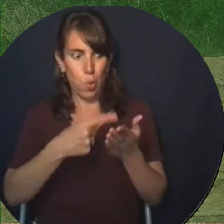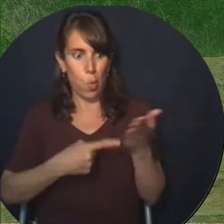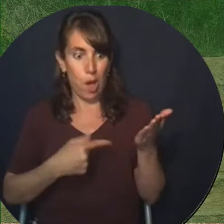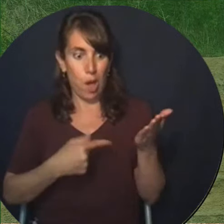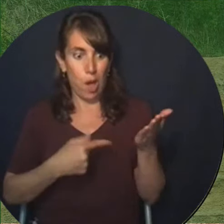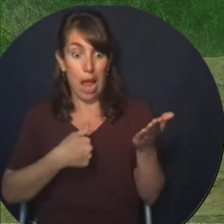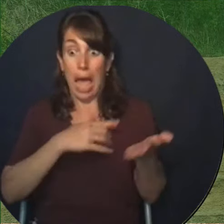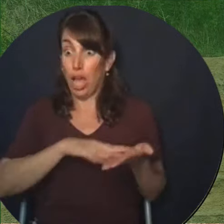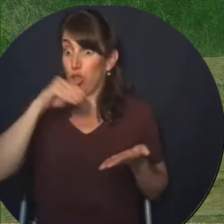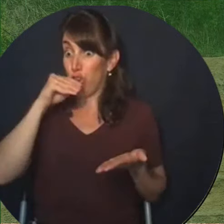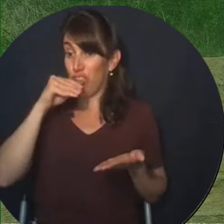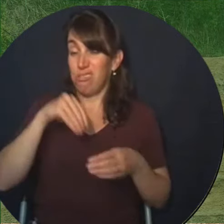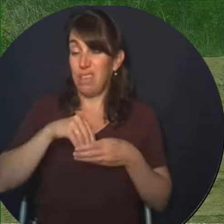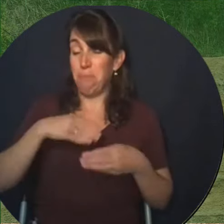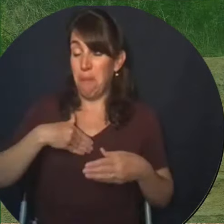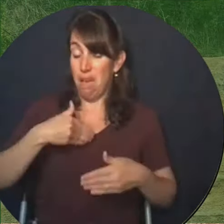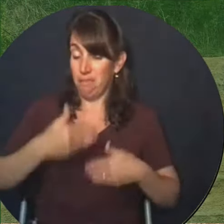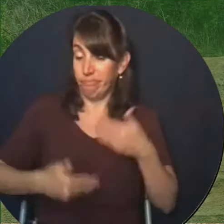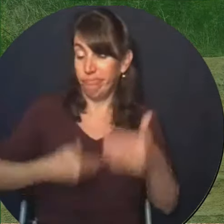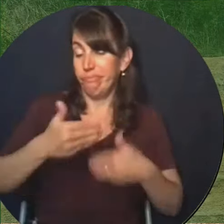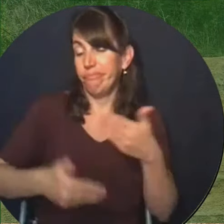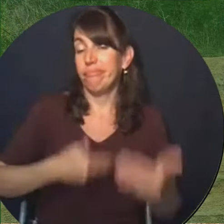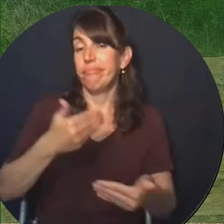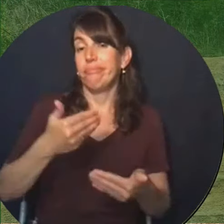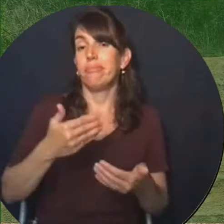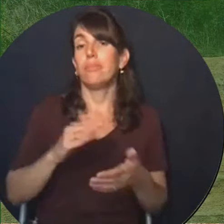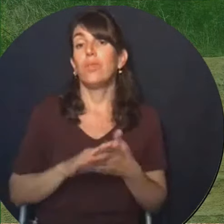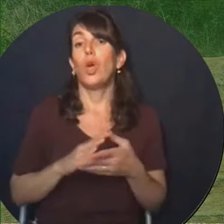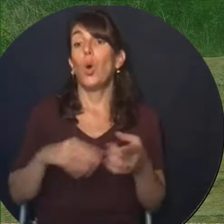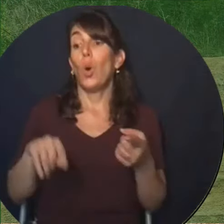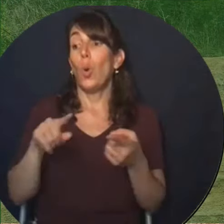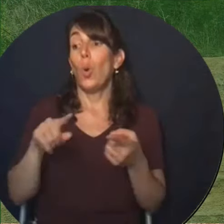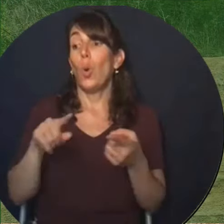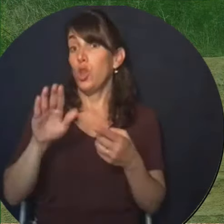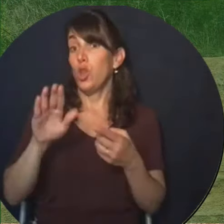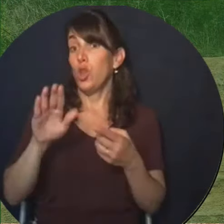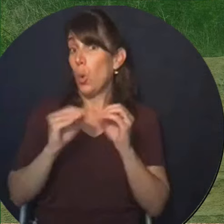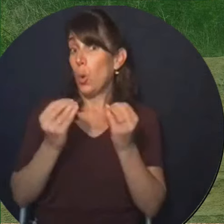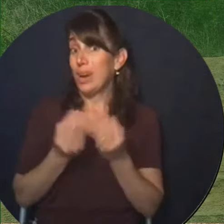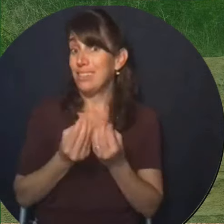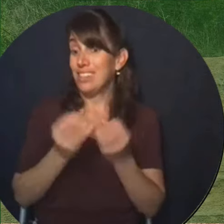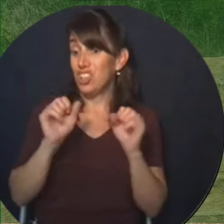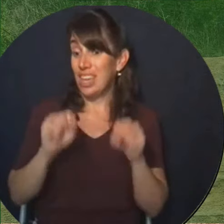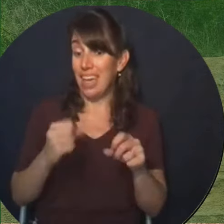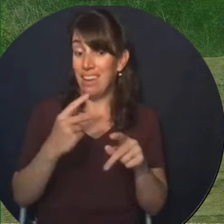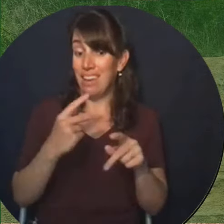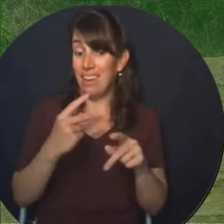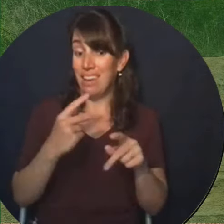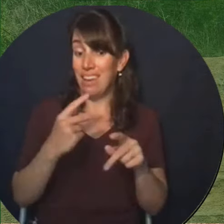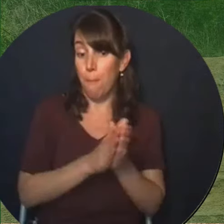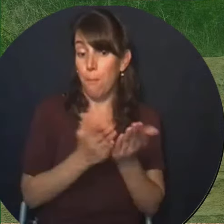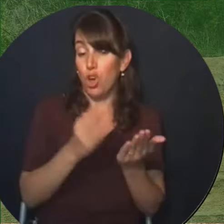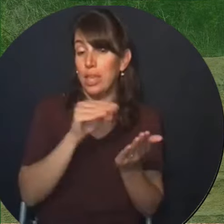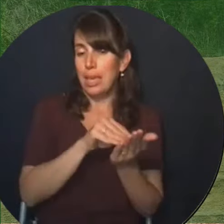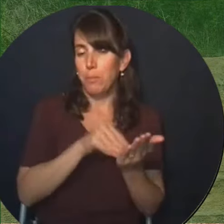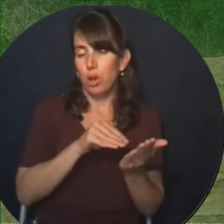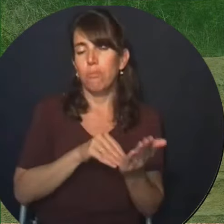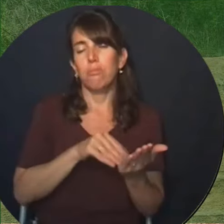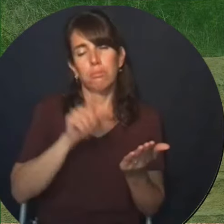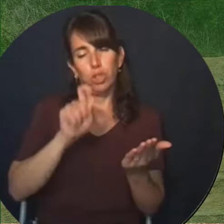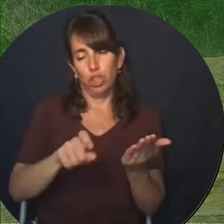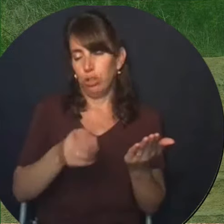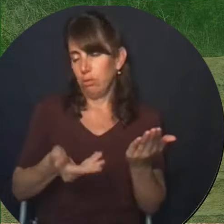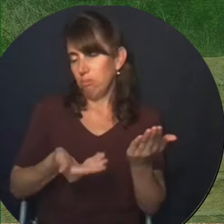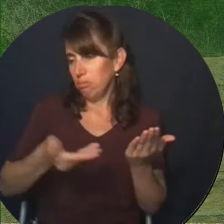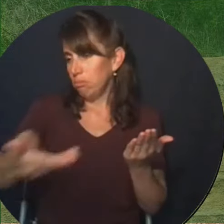were really helpful for us. As soon as your organization can figure out a bookkeeper, get one. This is something that